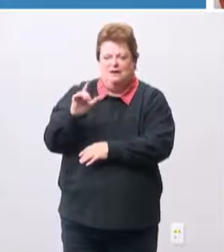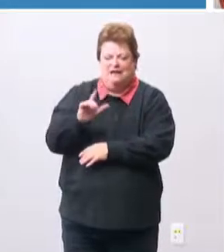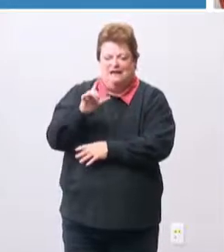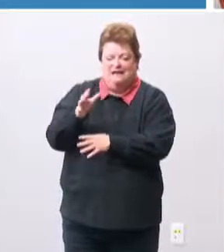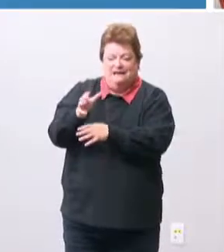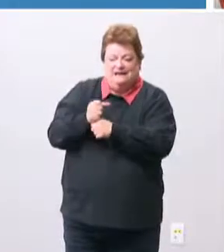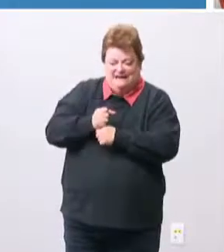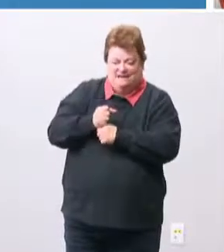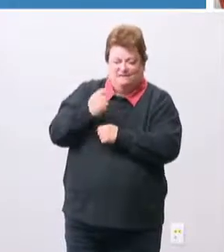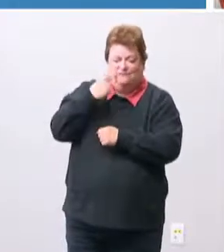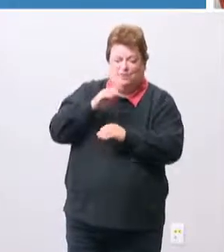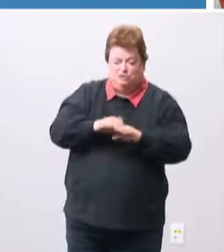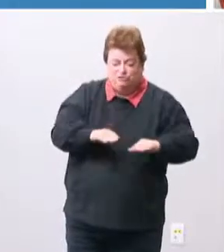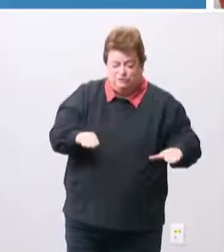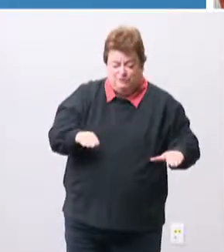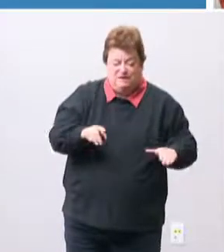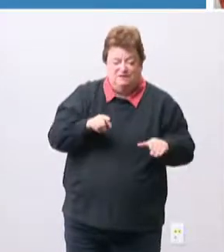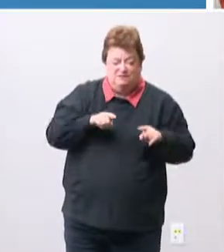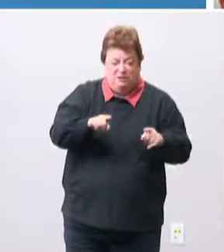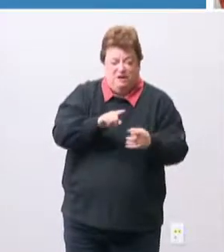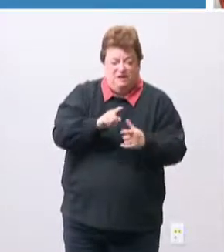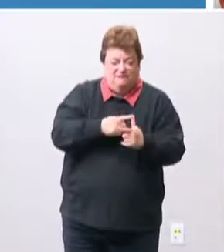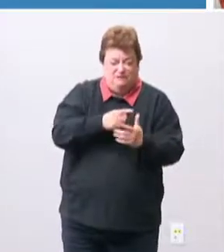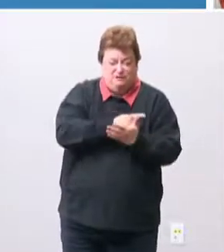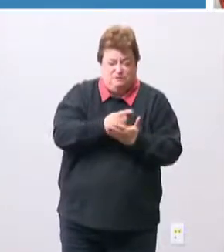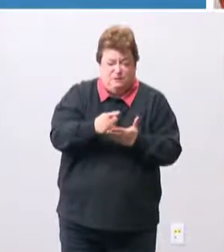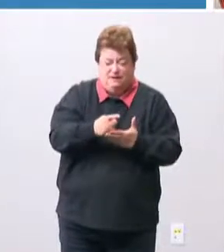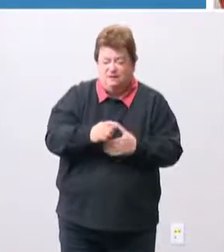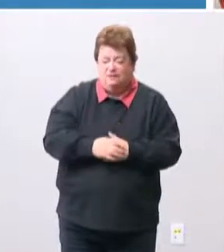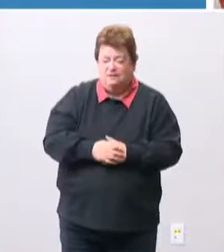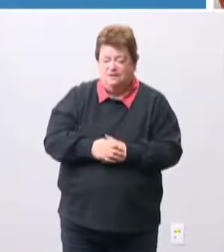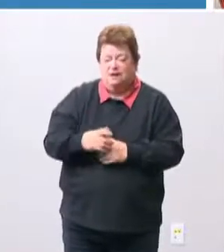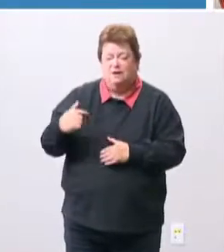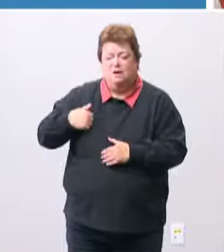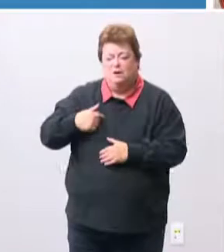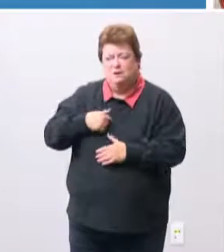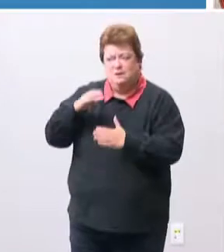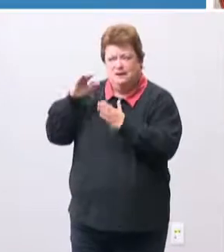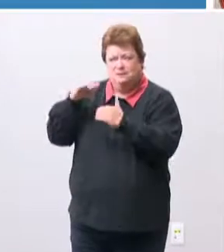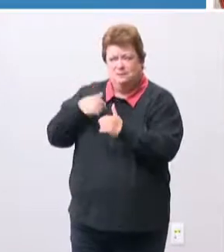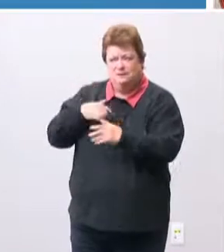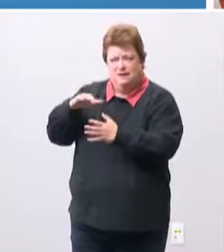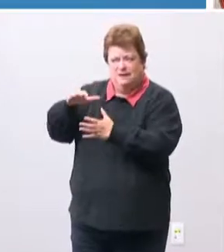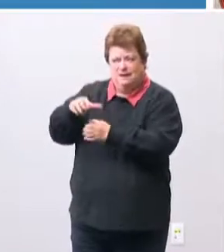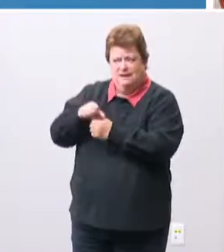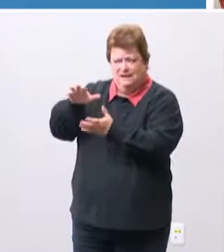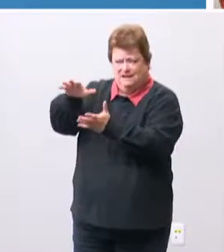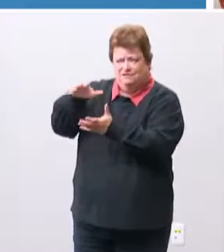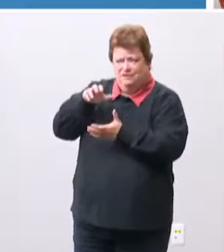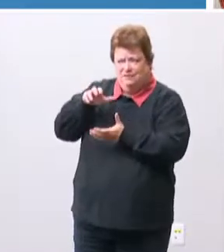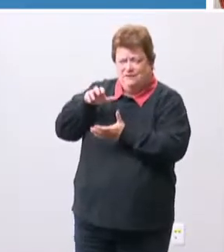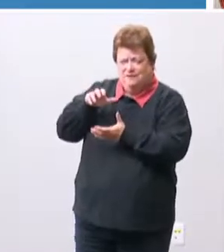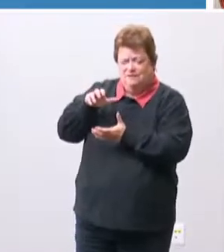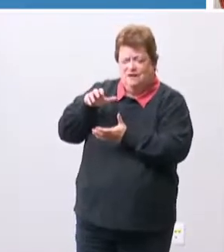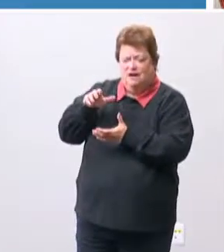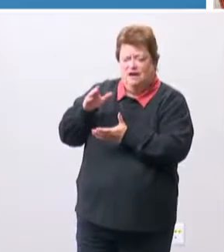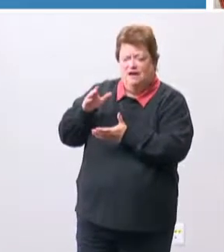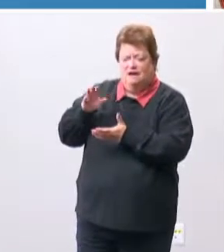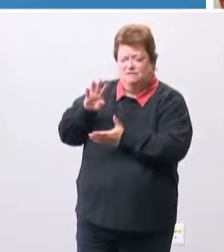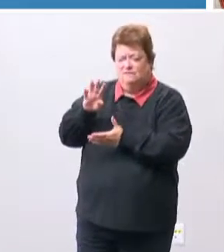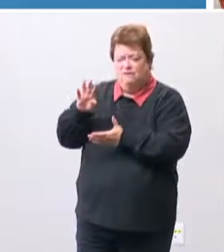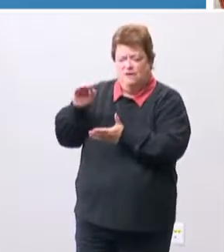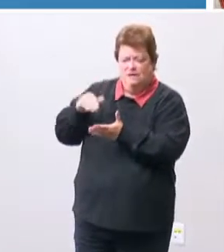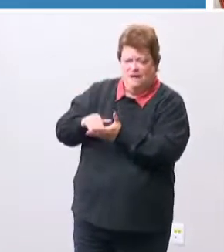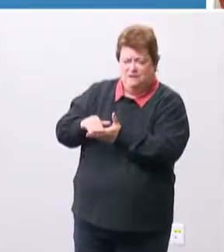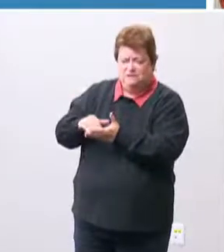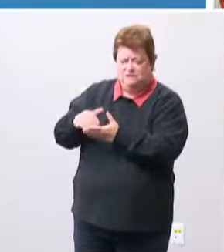week? We anticipate we should be receiving a shipment of over 4,000